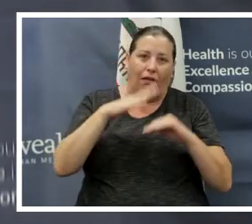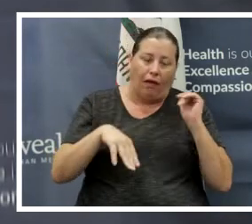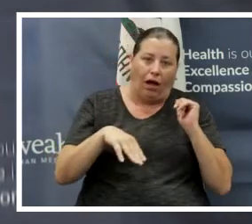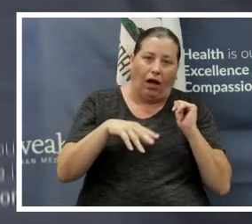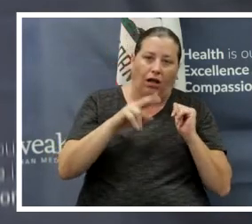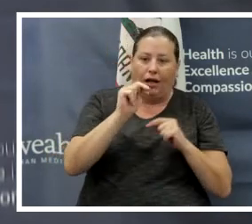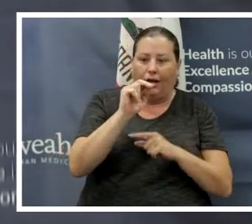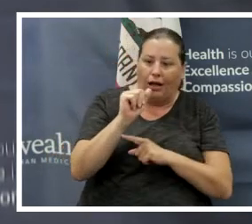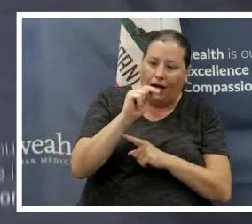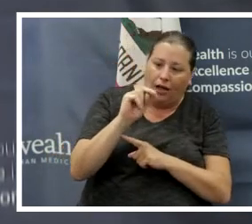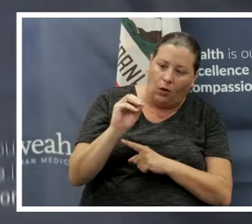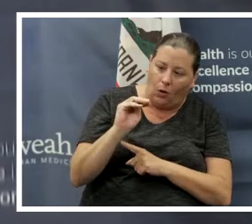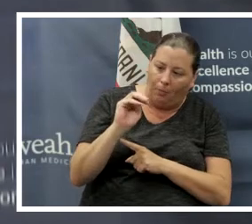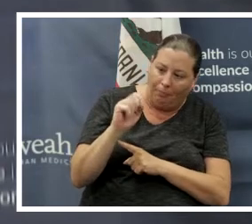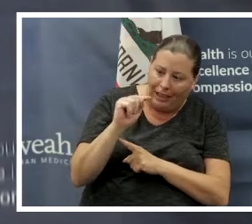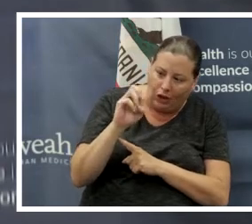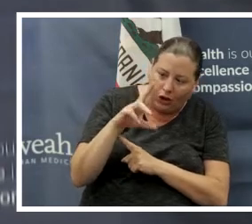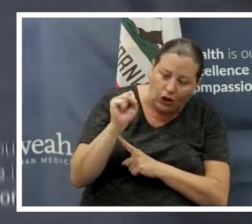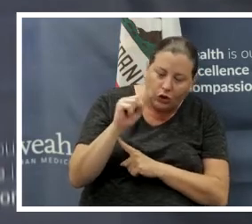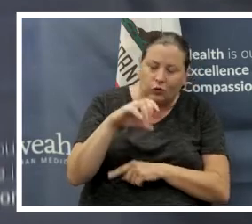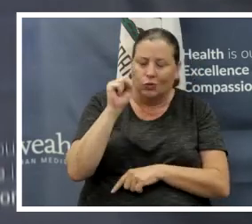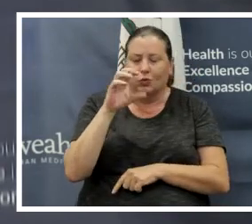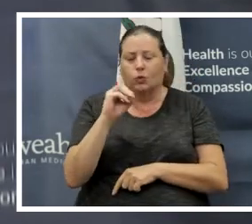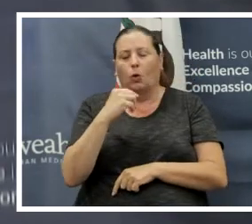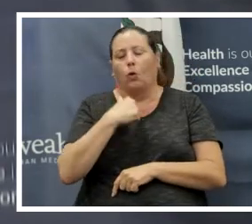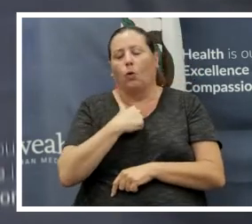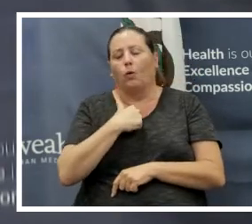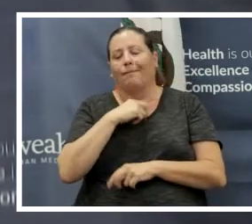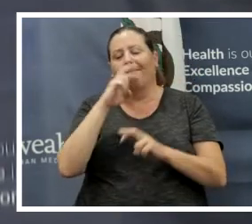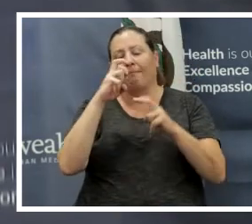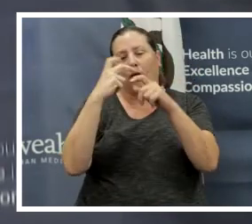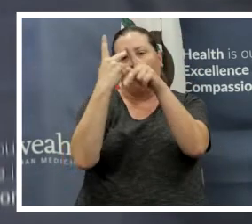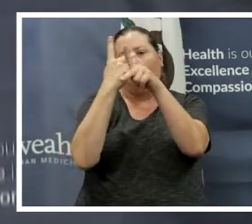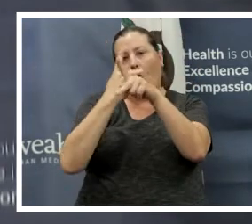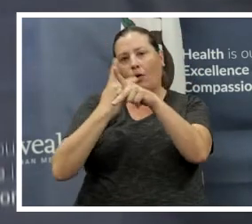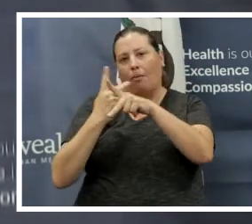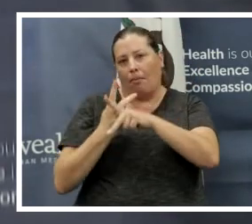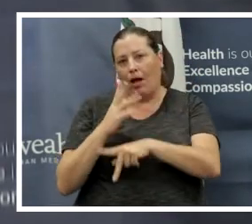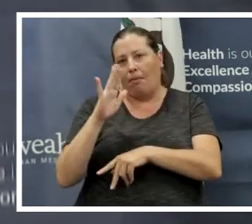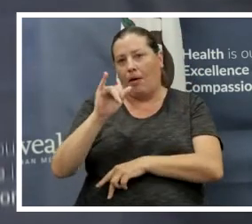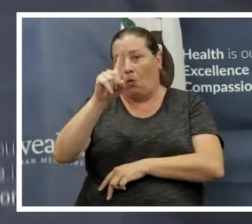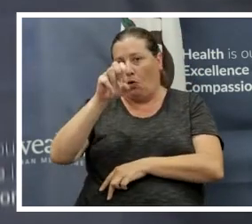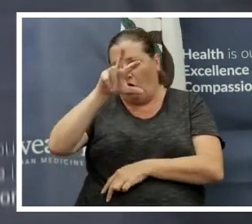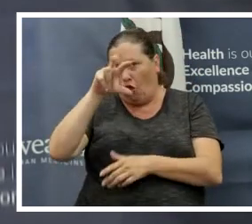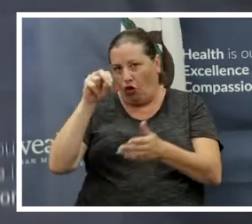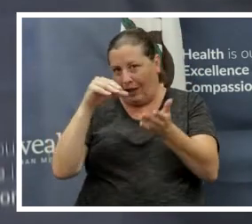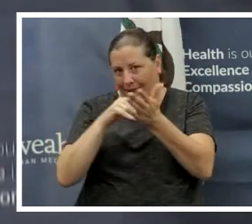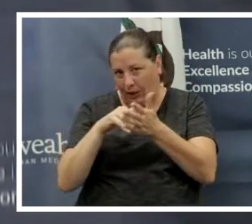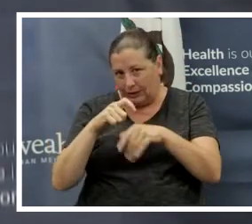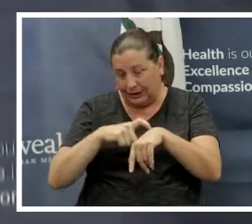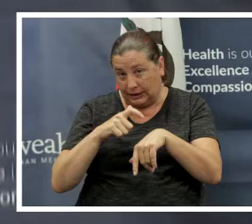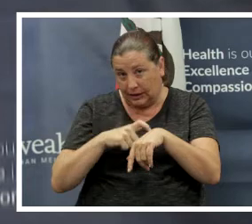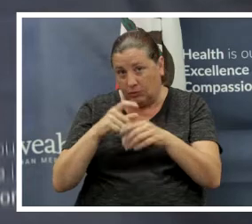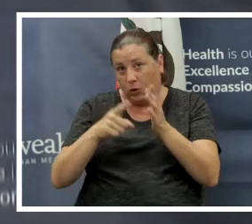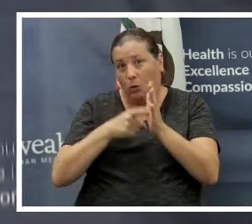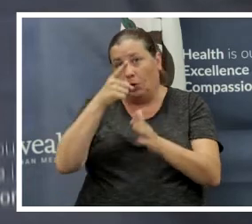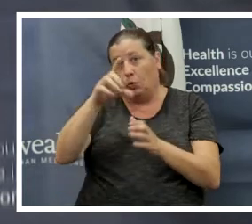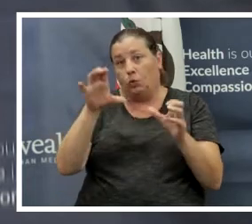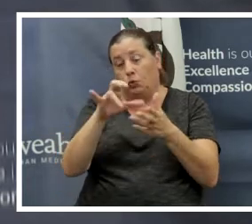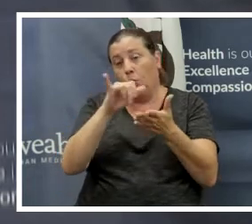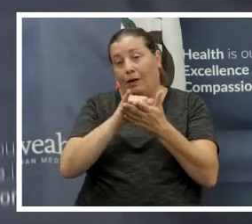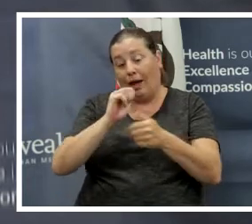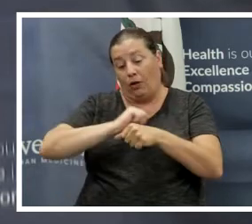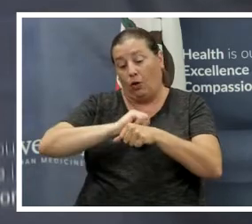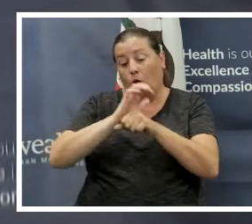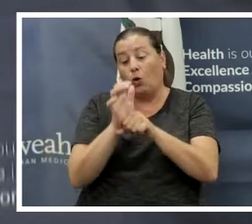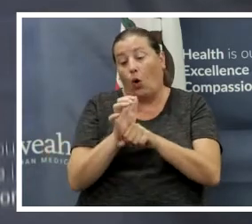nanometers and picometers and things like that. So I took and I multiplied everything by 130,000 times. And when you do that, the COVID virus ends up being the